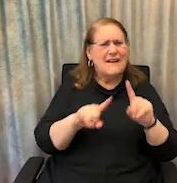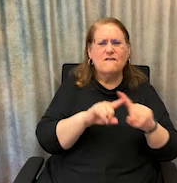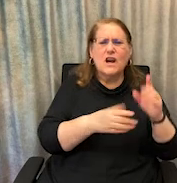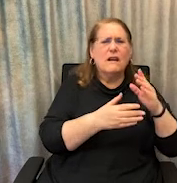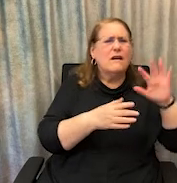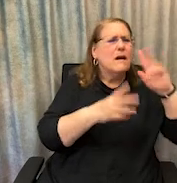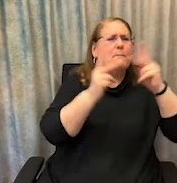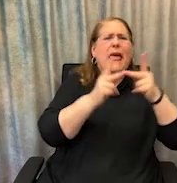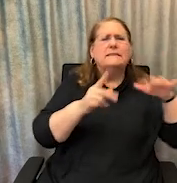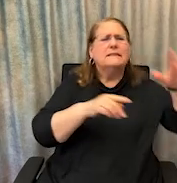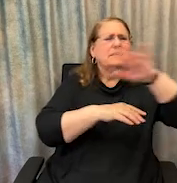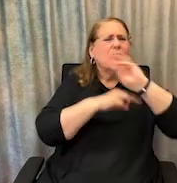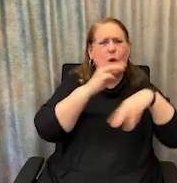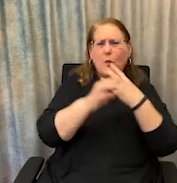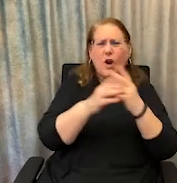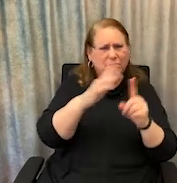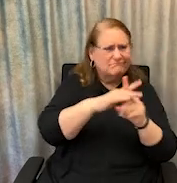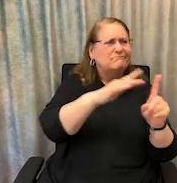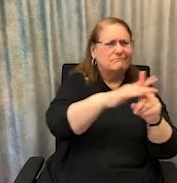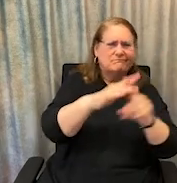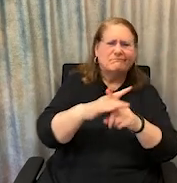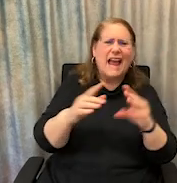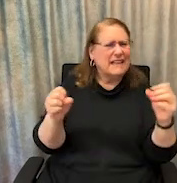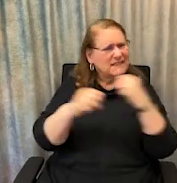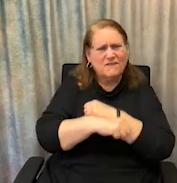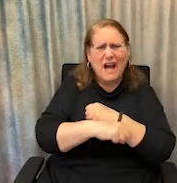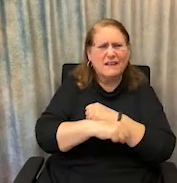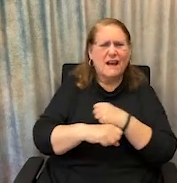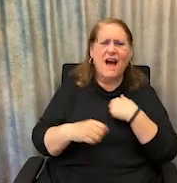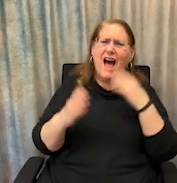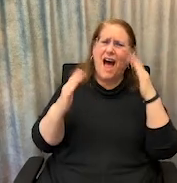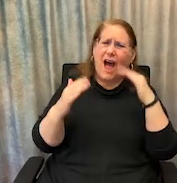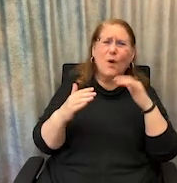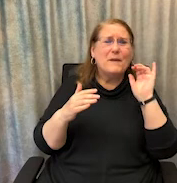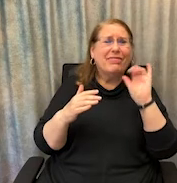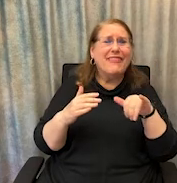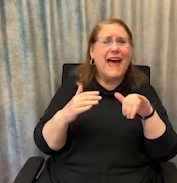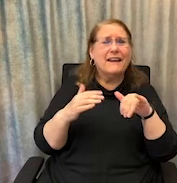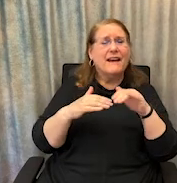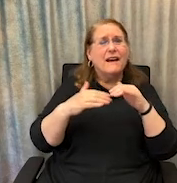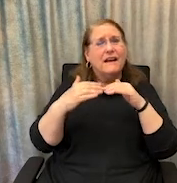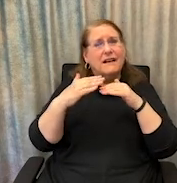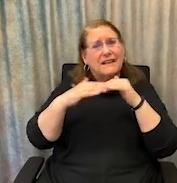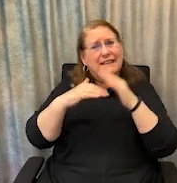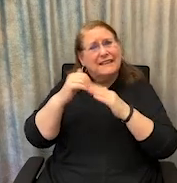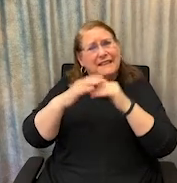different parts of the world, and of course it's a fight, and I hope we can win somehow this